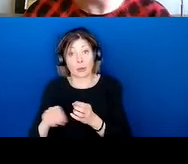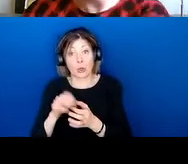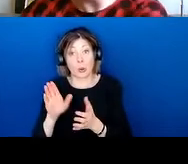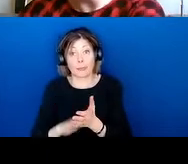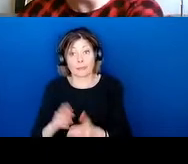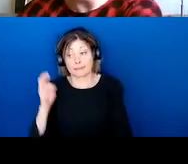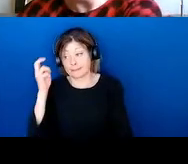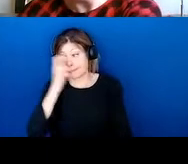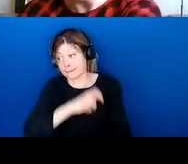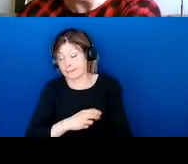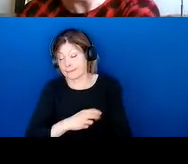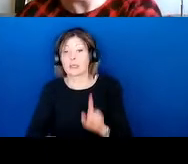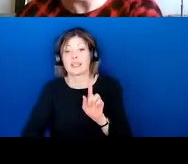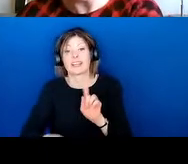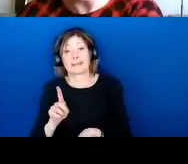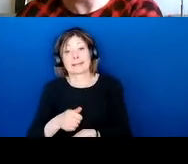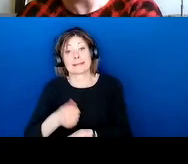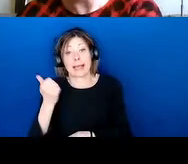sacked.